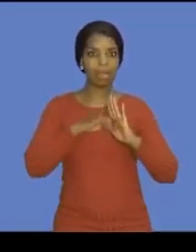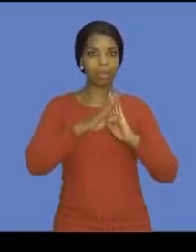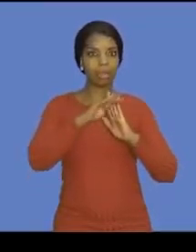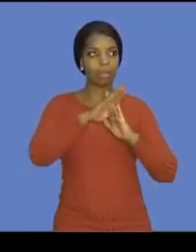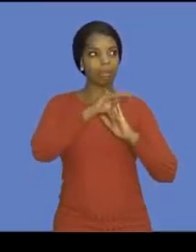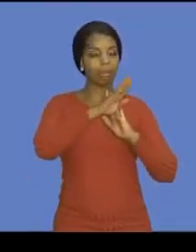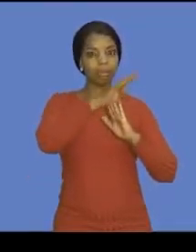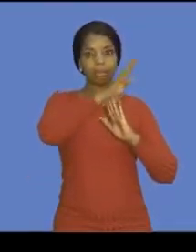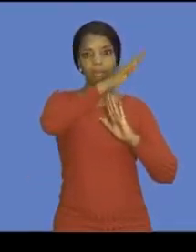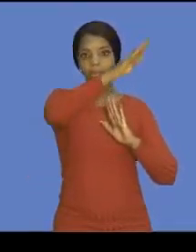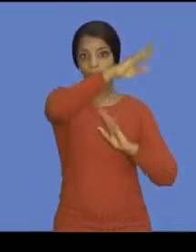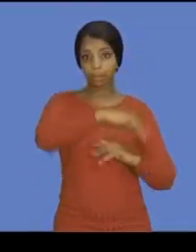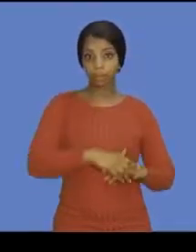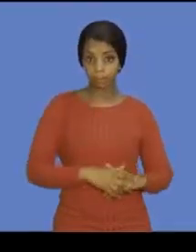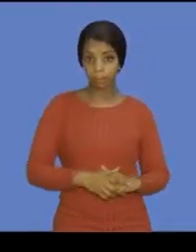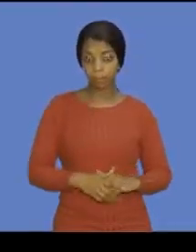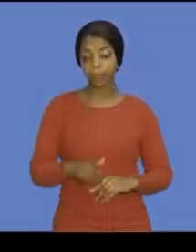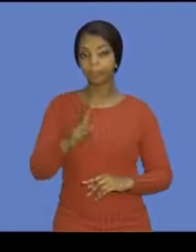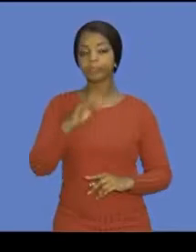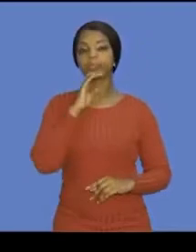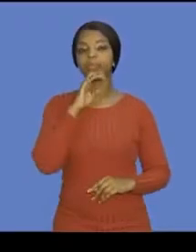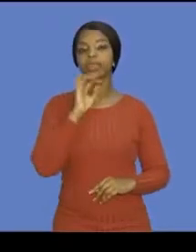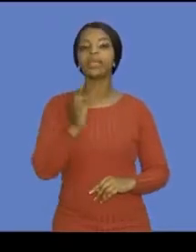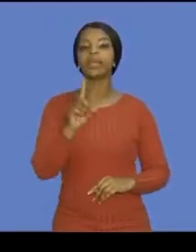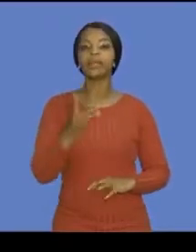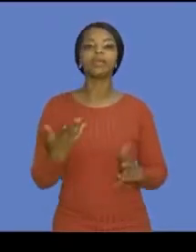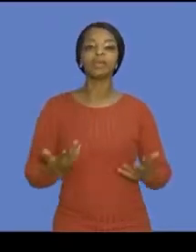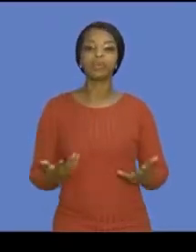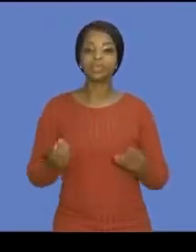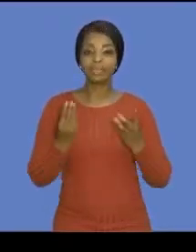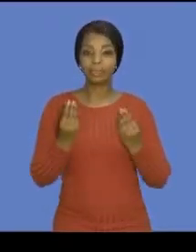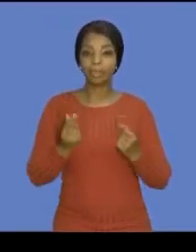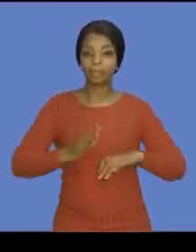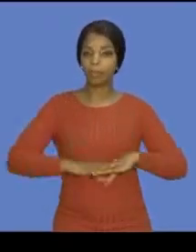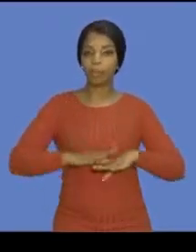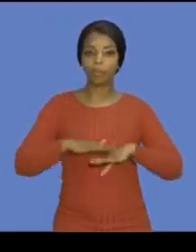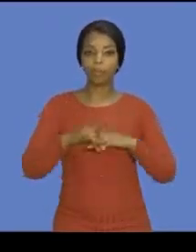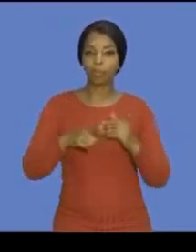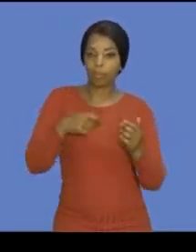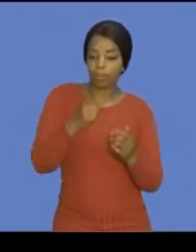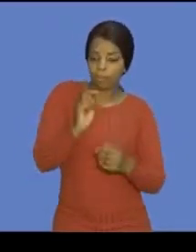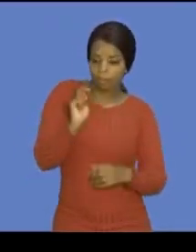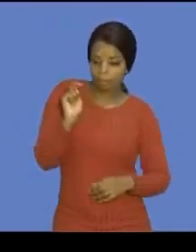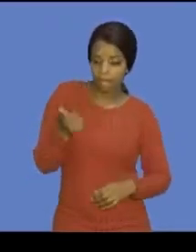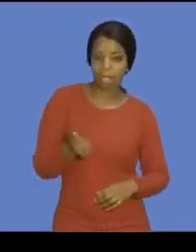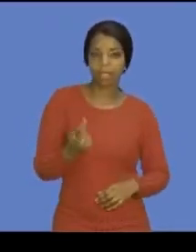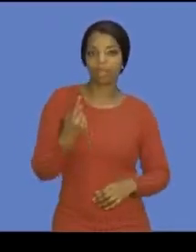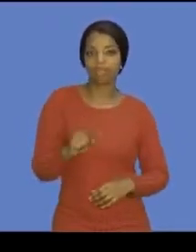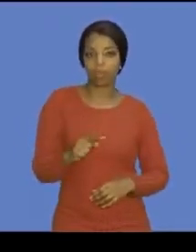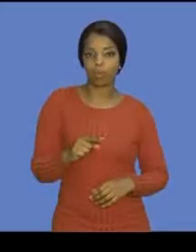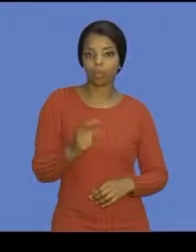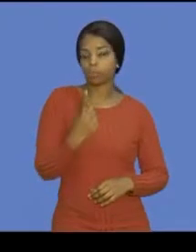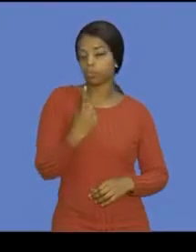these graphs, normally in the news and all of that, this would mean that we are actually paying more money to actually